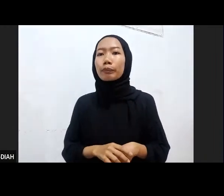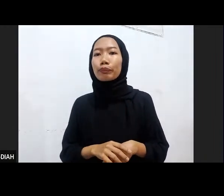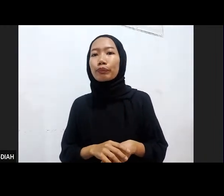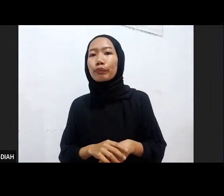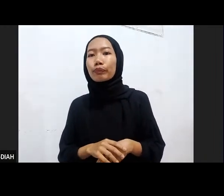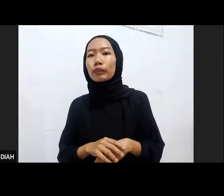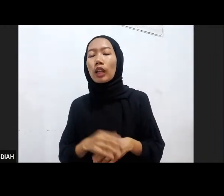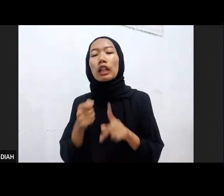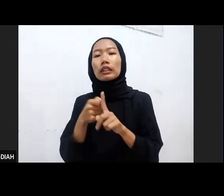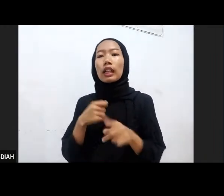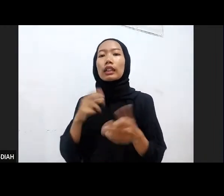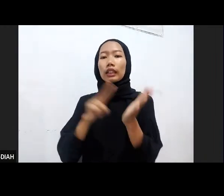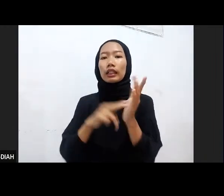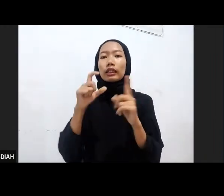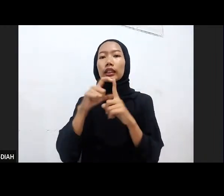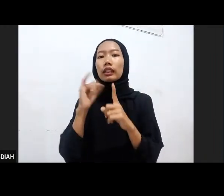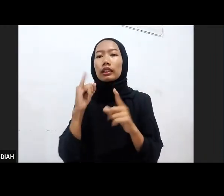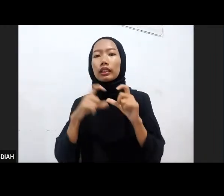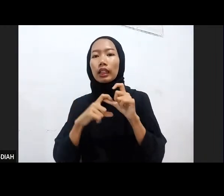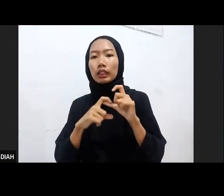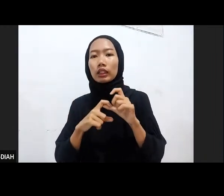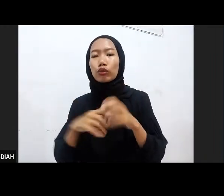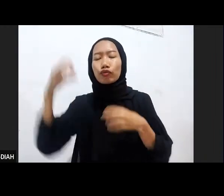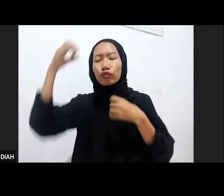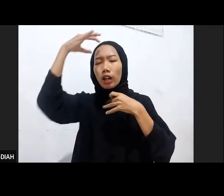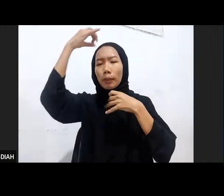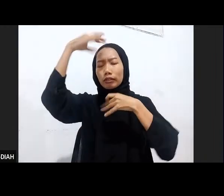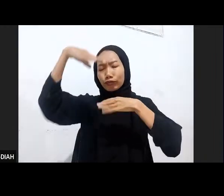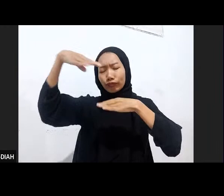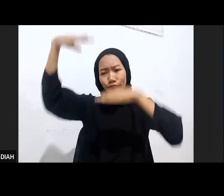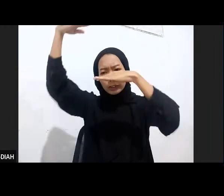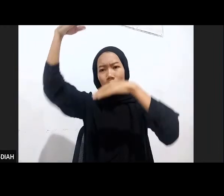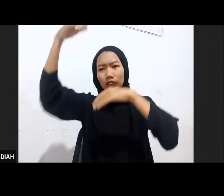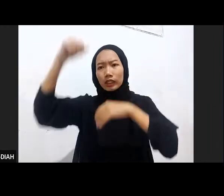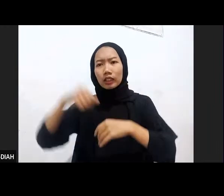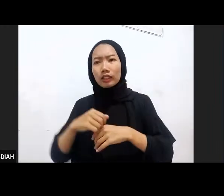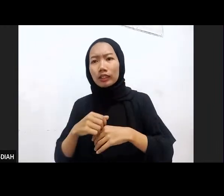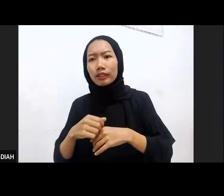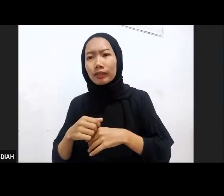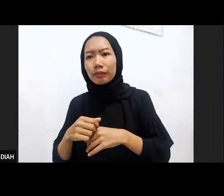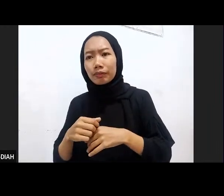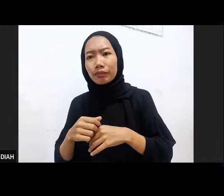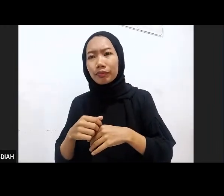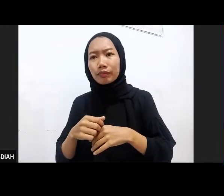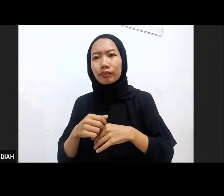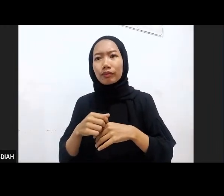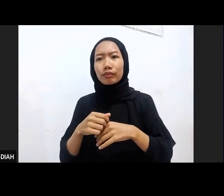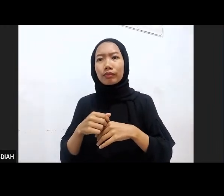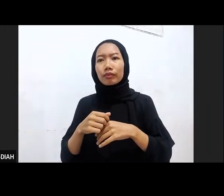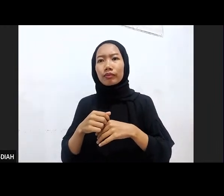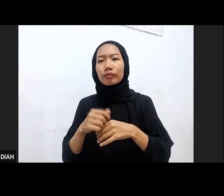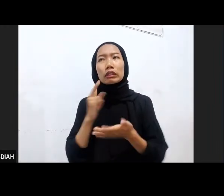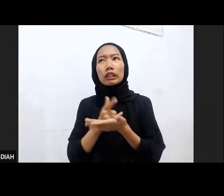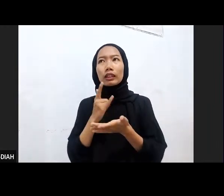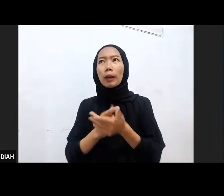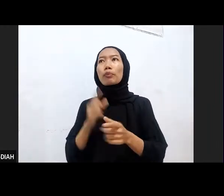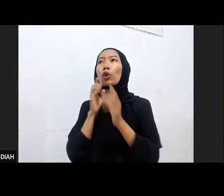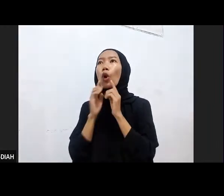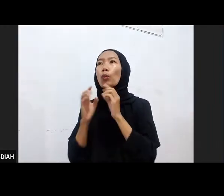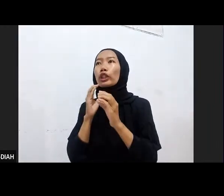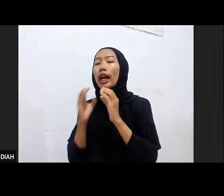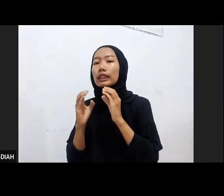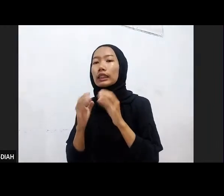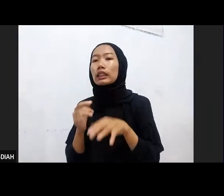national conversation about our hospitals, our doctors, and medical professionals.